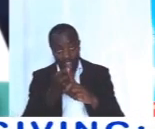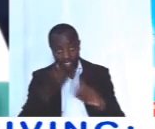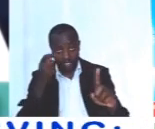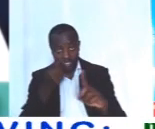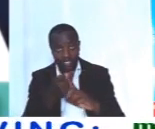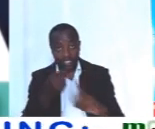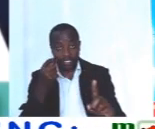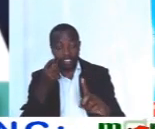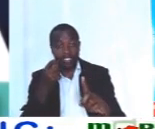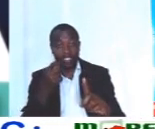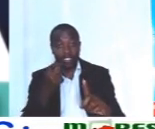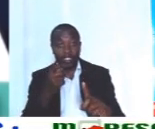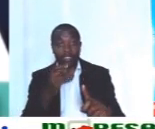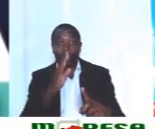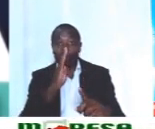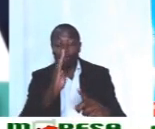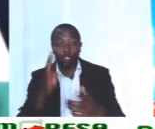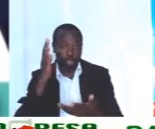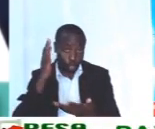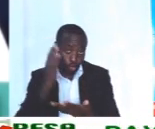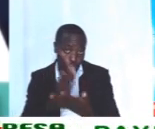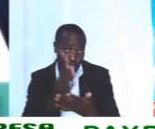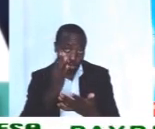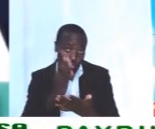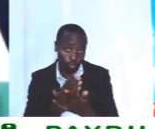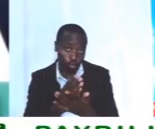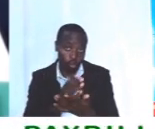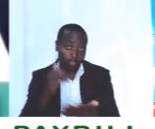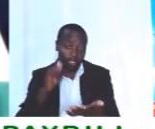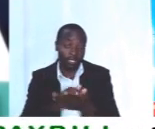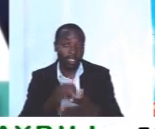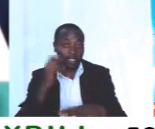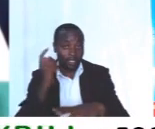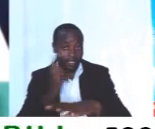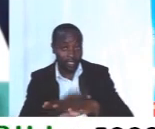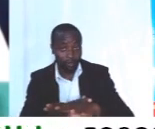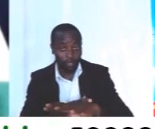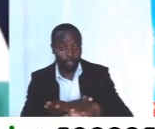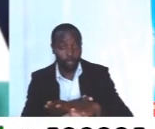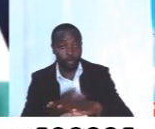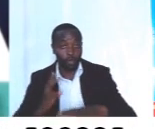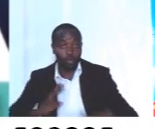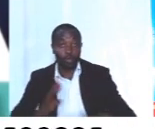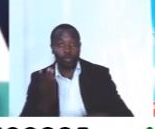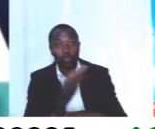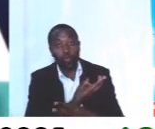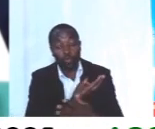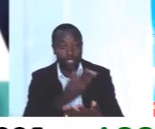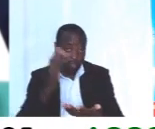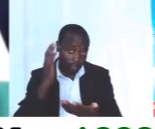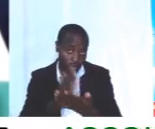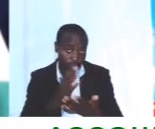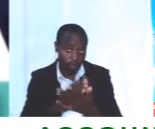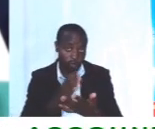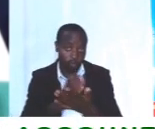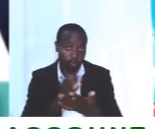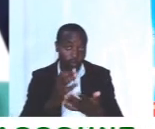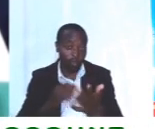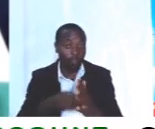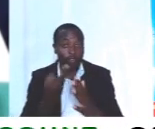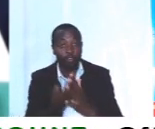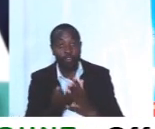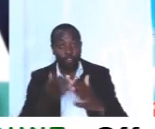But let's be sincere, brethren, that most of the times, we actually fall under chastening,